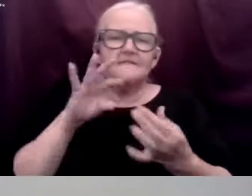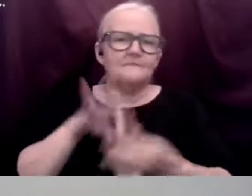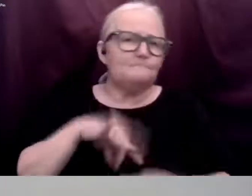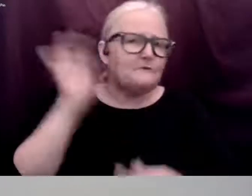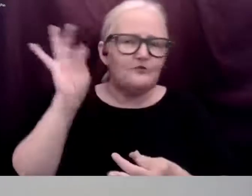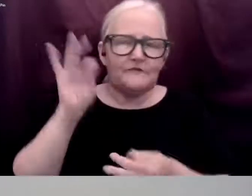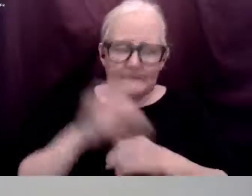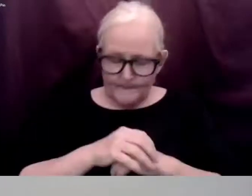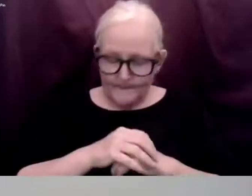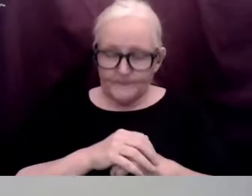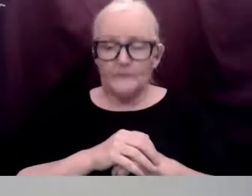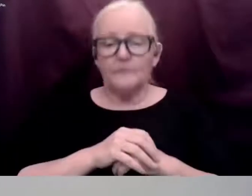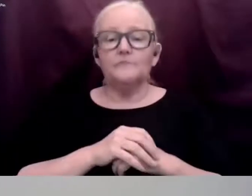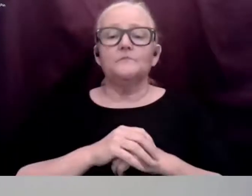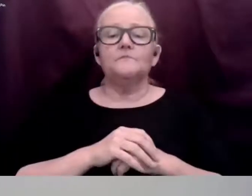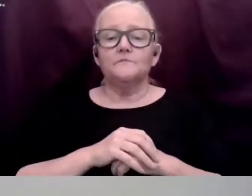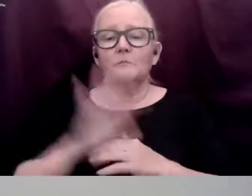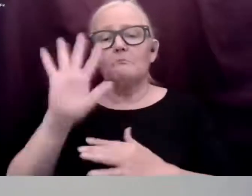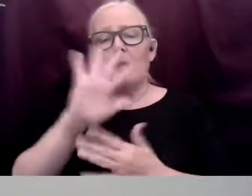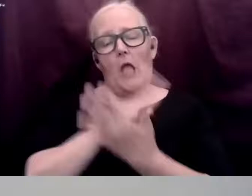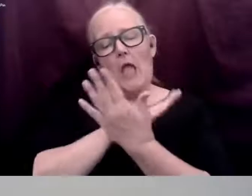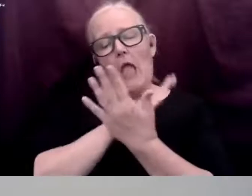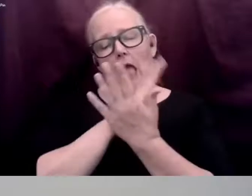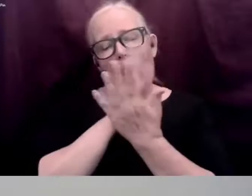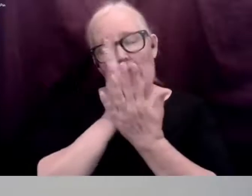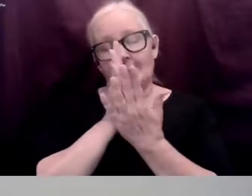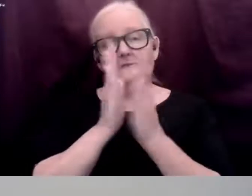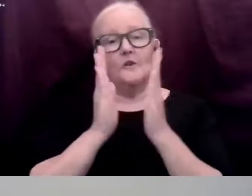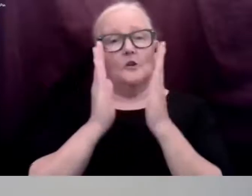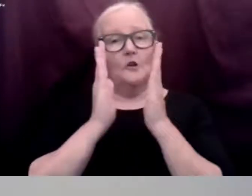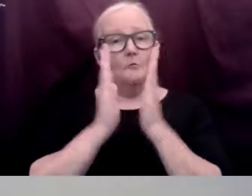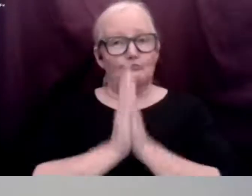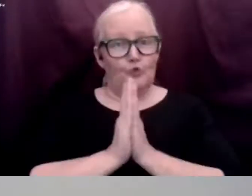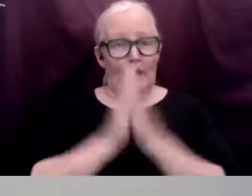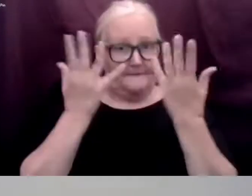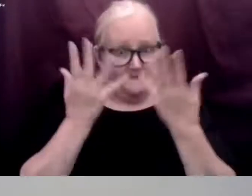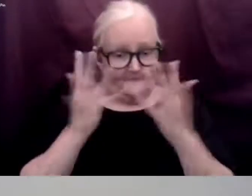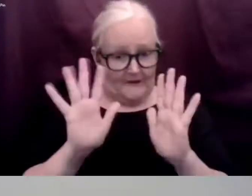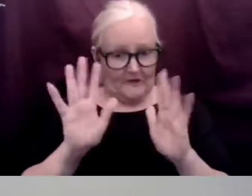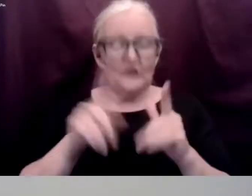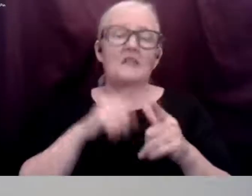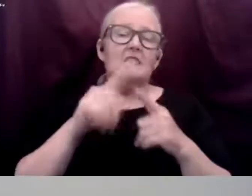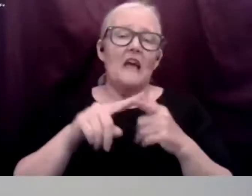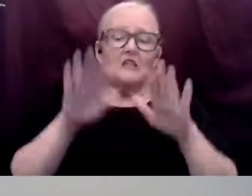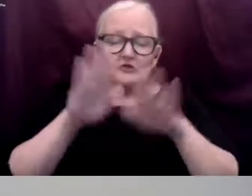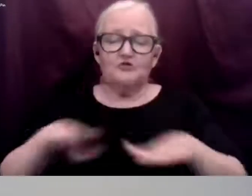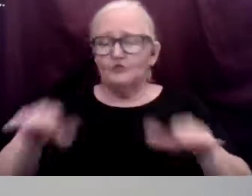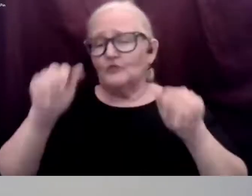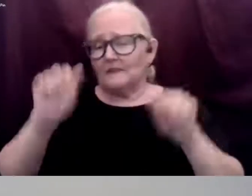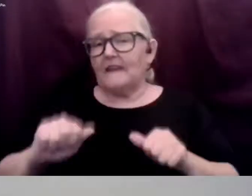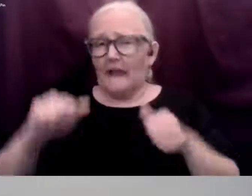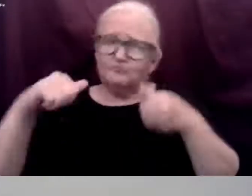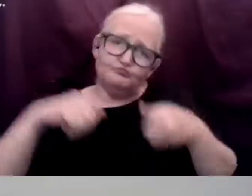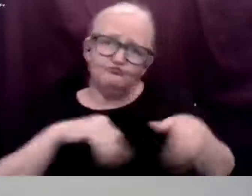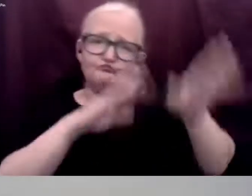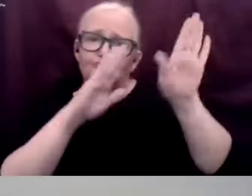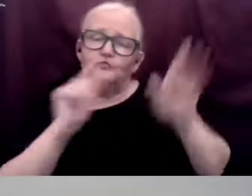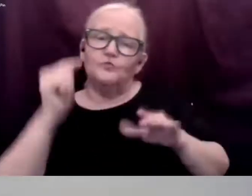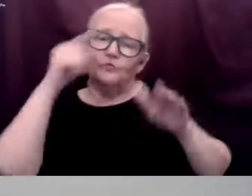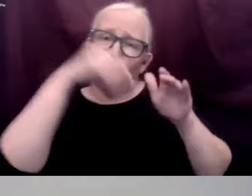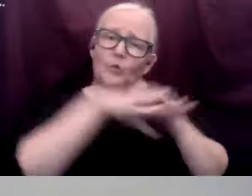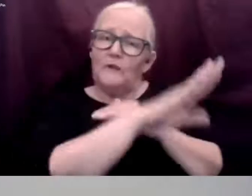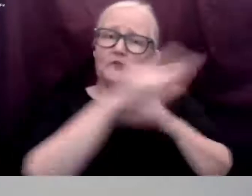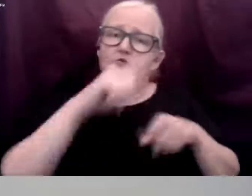service, the children will have the option to leave the sanctuary and go to the chapel until the end of the